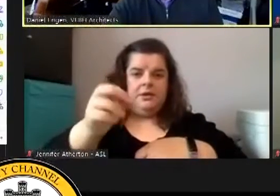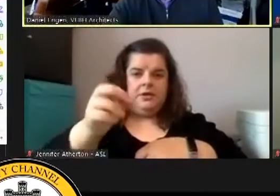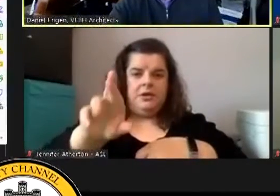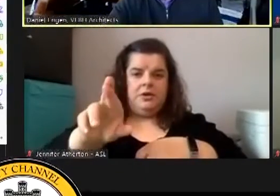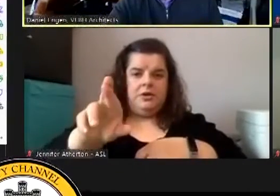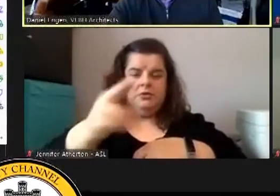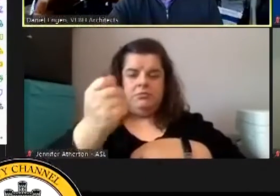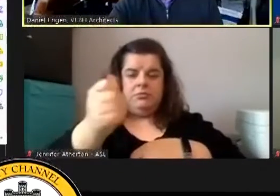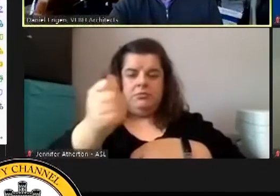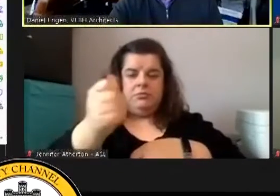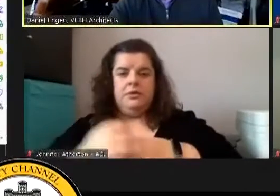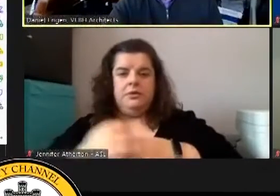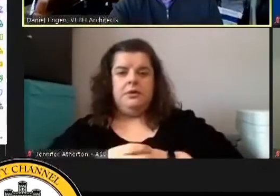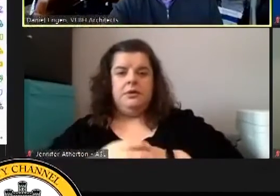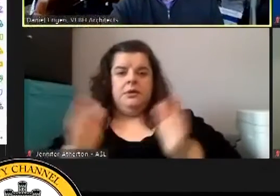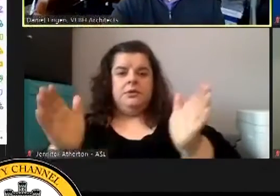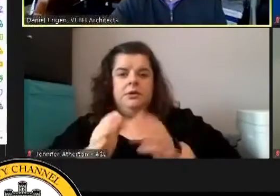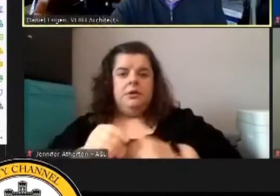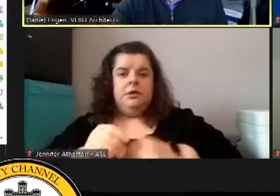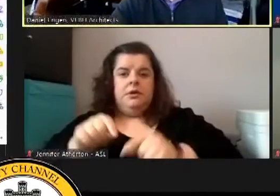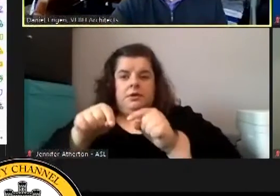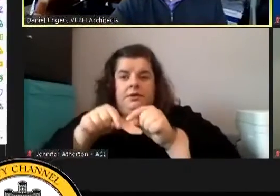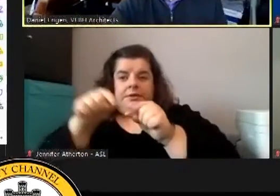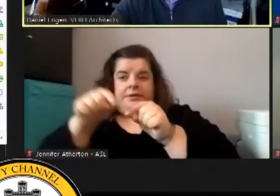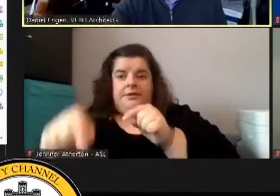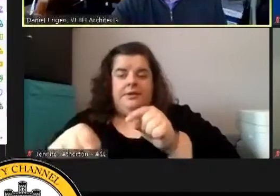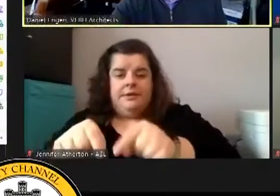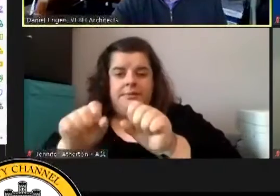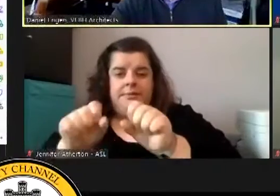This is a potential future